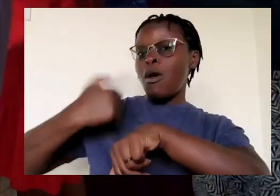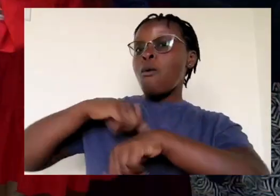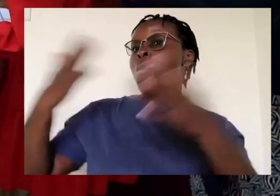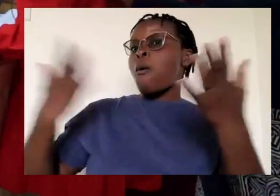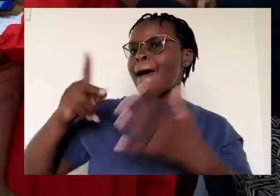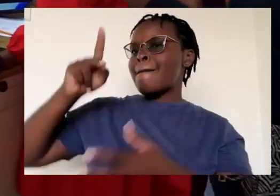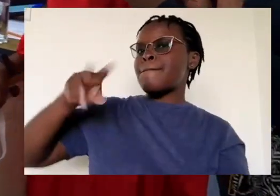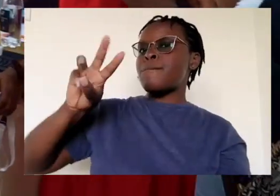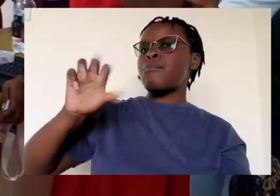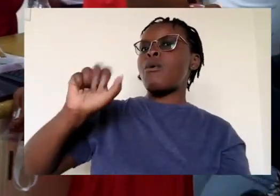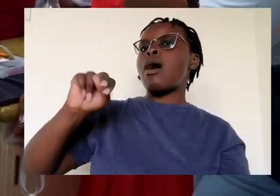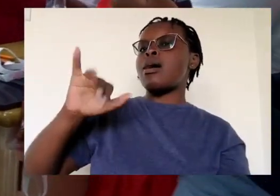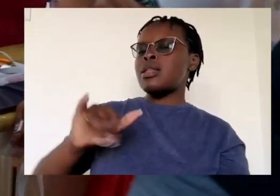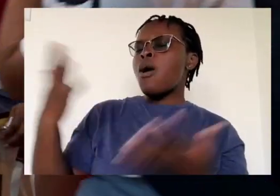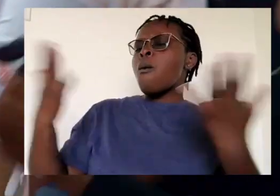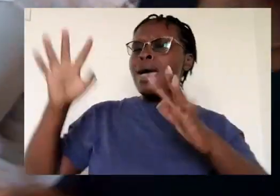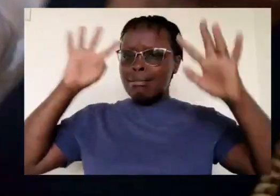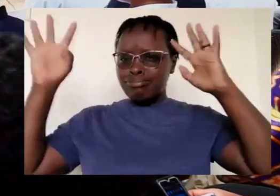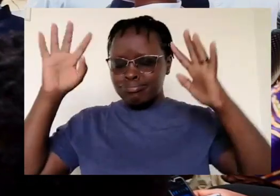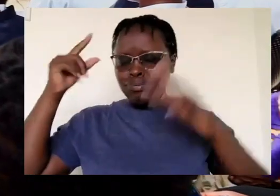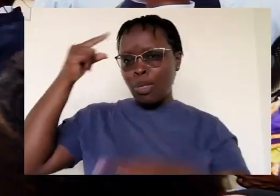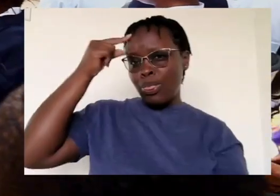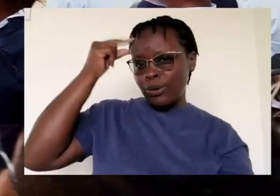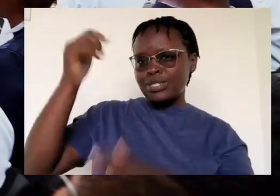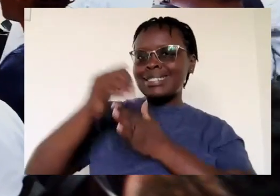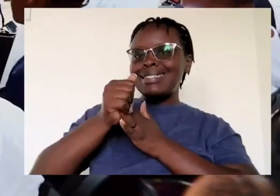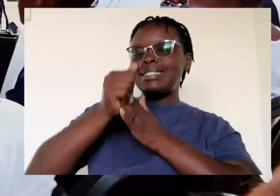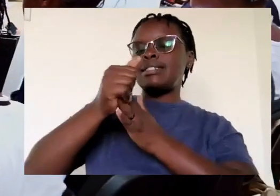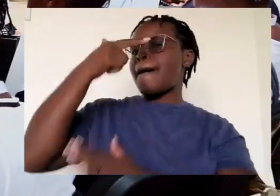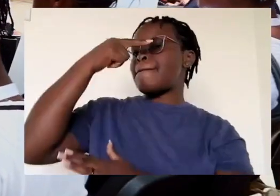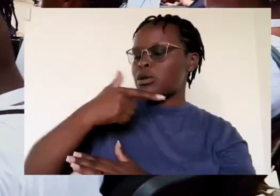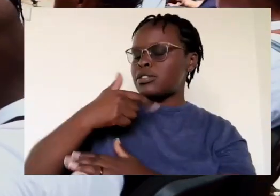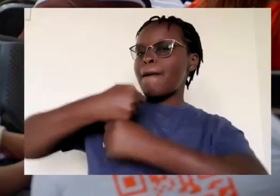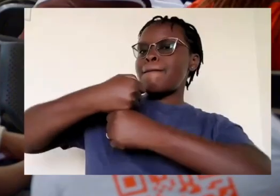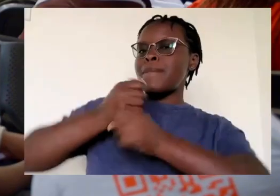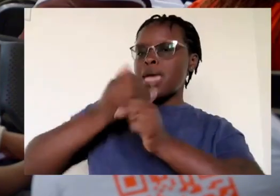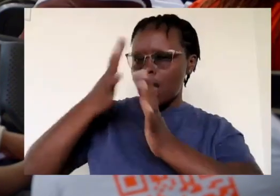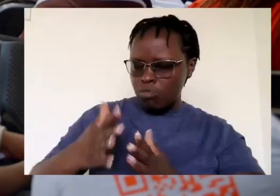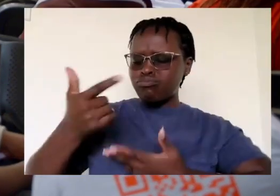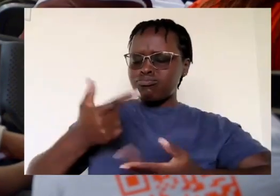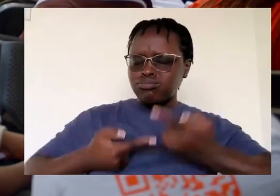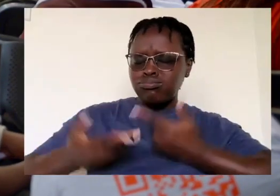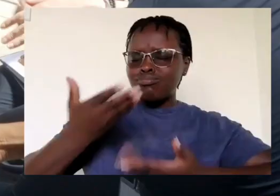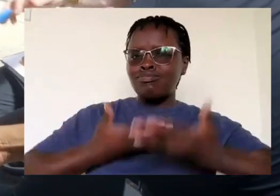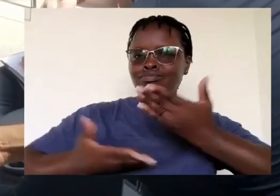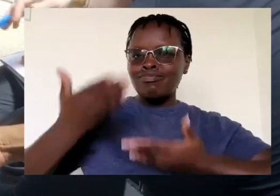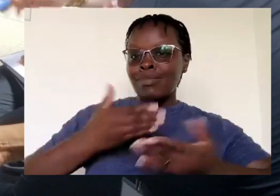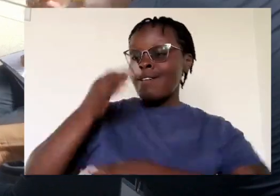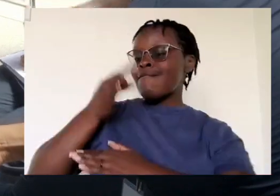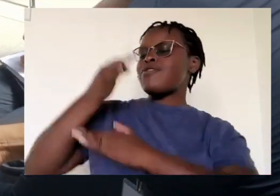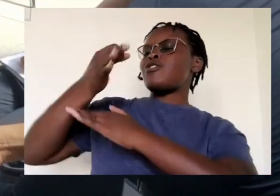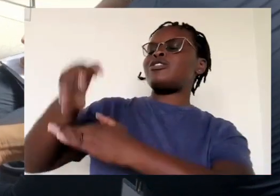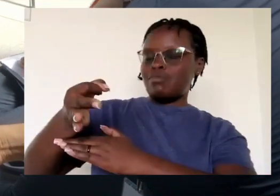time, we are at the Pwani EdTech Summit, where innovators, thought leaders, and policymakers are engaging in insightful discussions